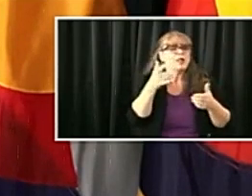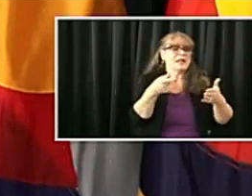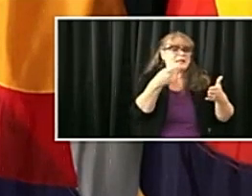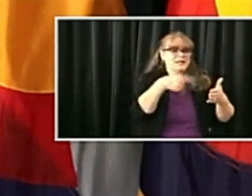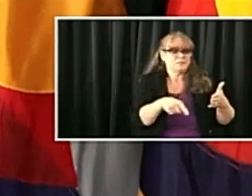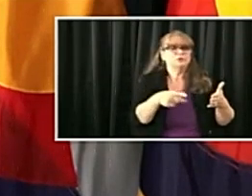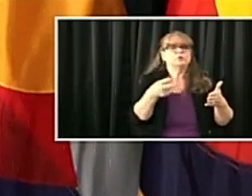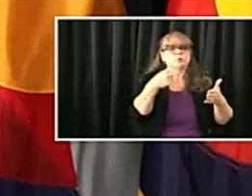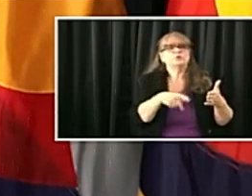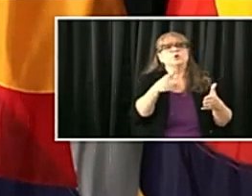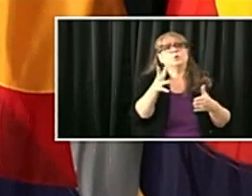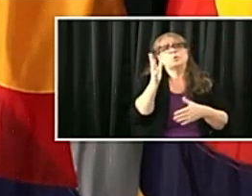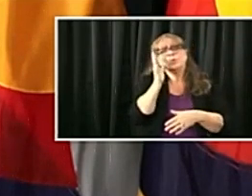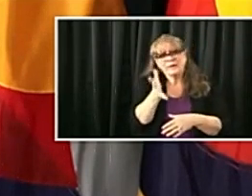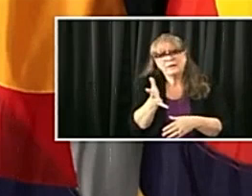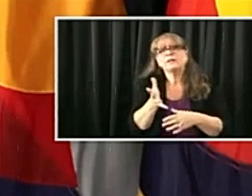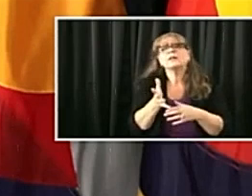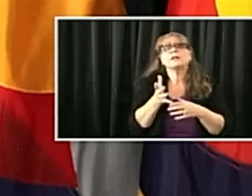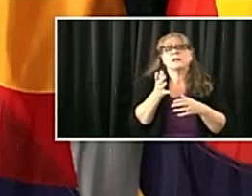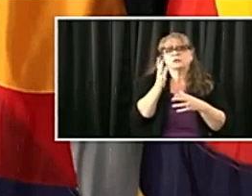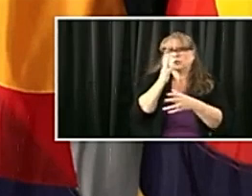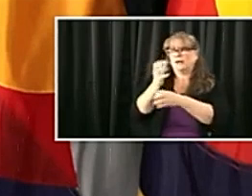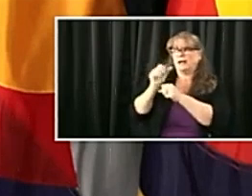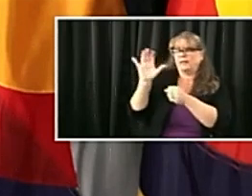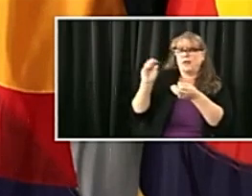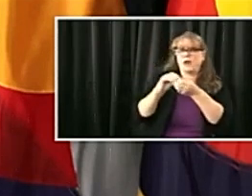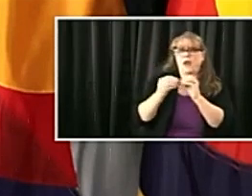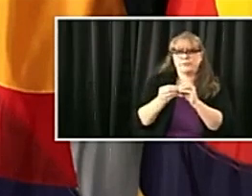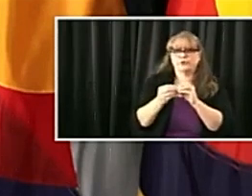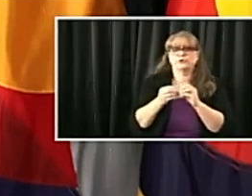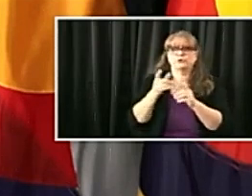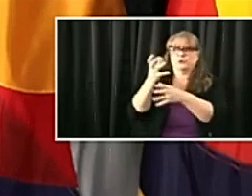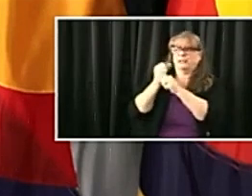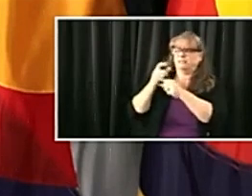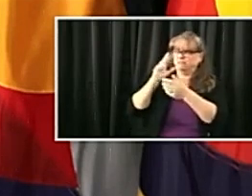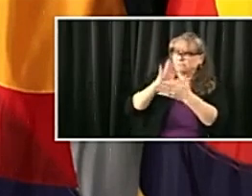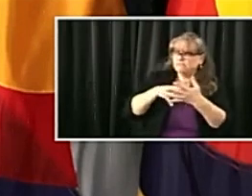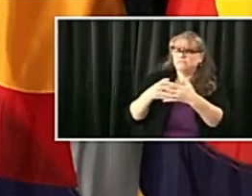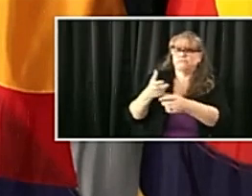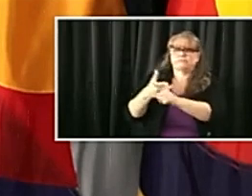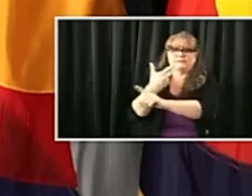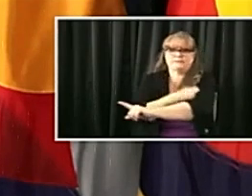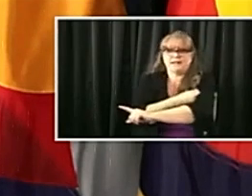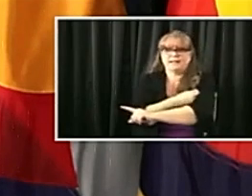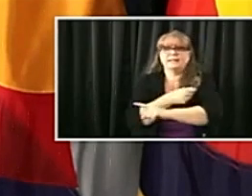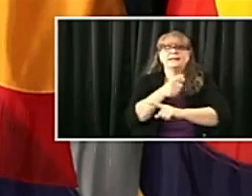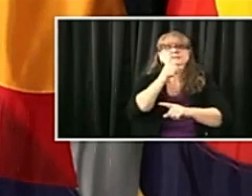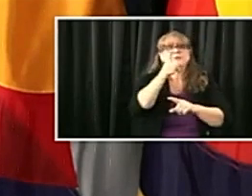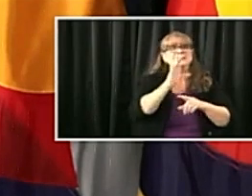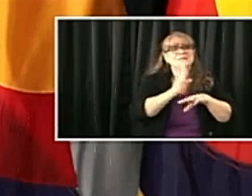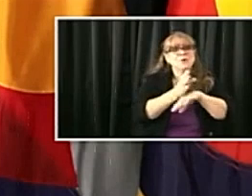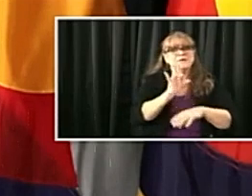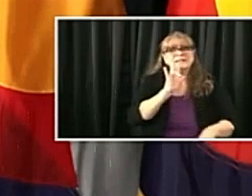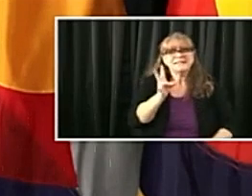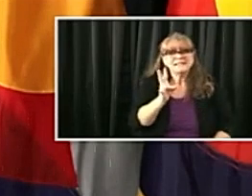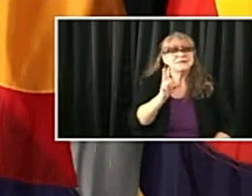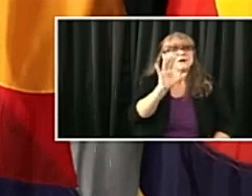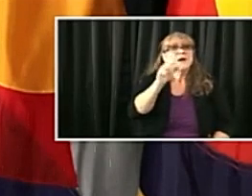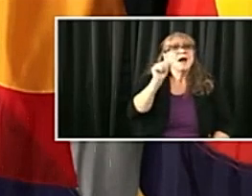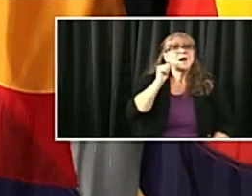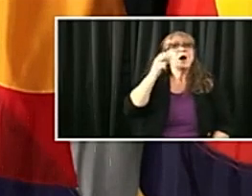that opportunity to get the protection. So if you are 70 and up, if you have a mom or dad or aunt or uncle 70 and up, to help them, simply